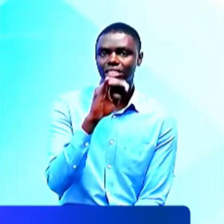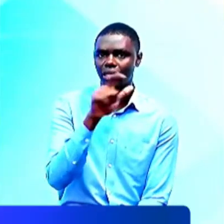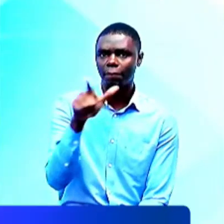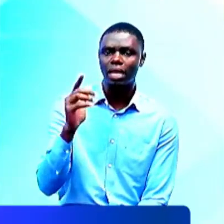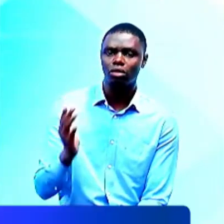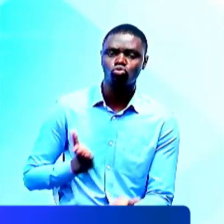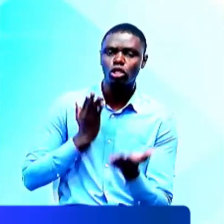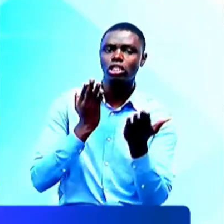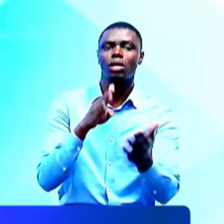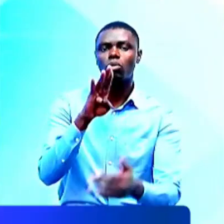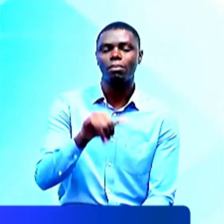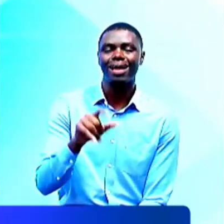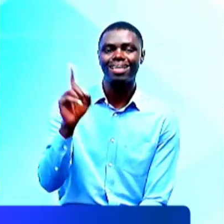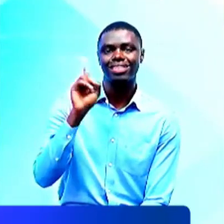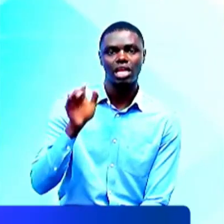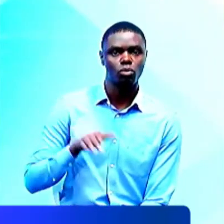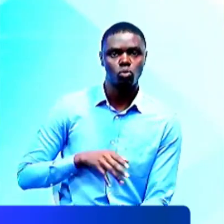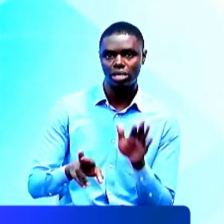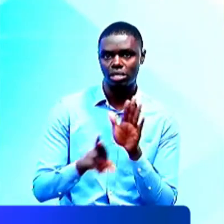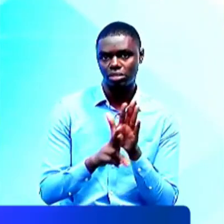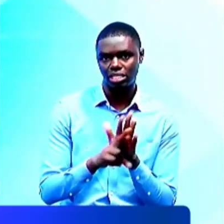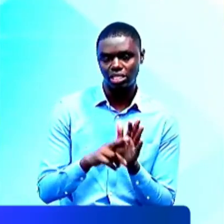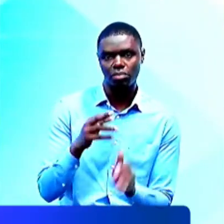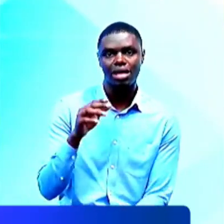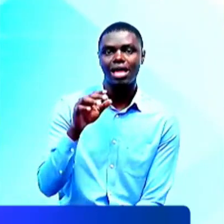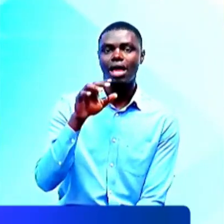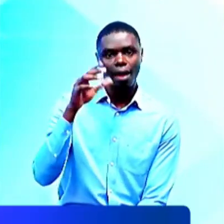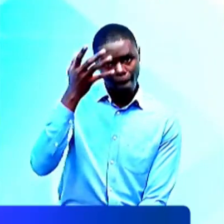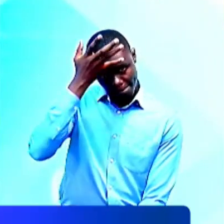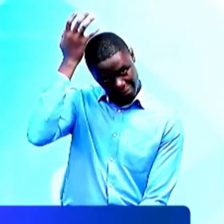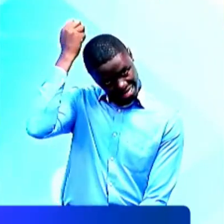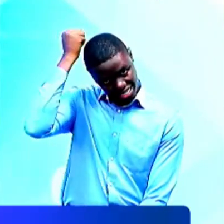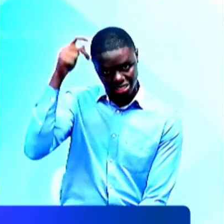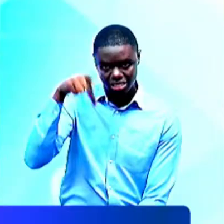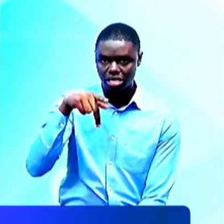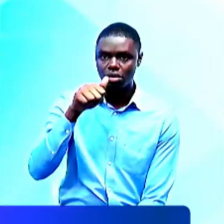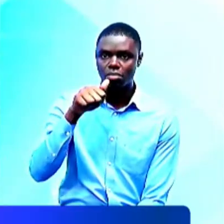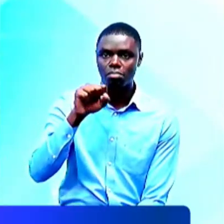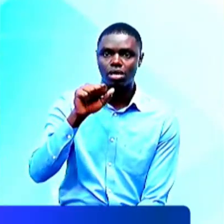tabled by the Nairobi woman representative Esther Passaris,